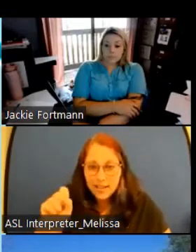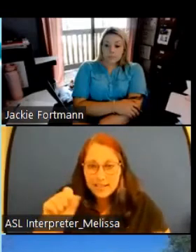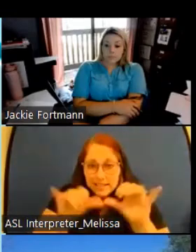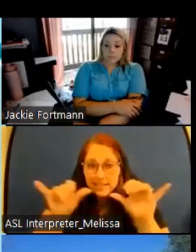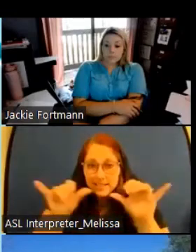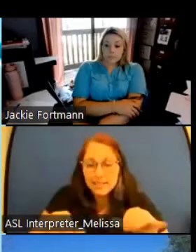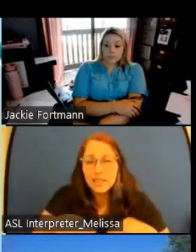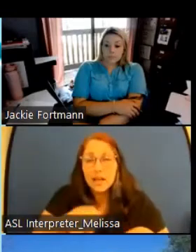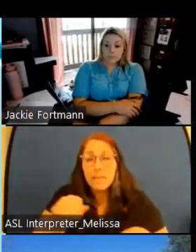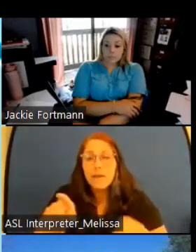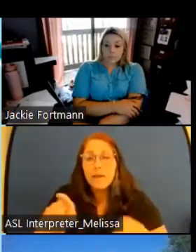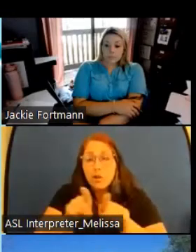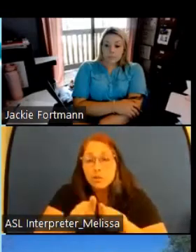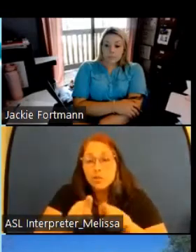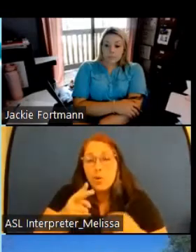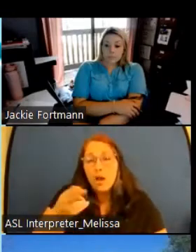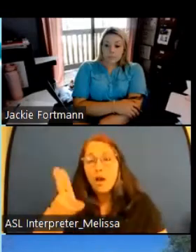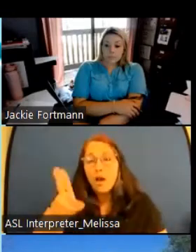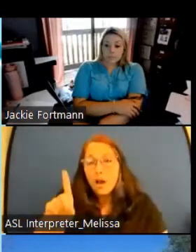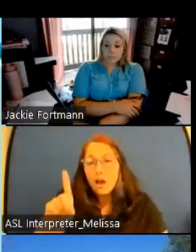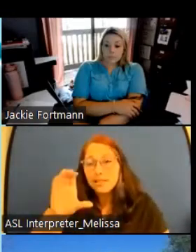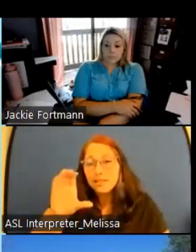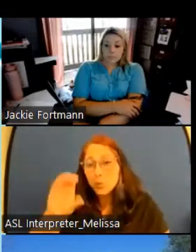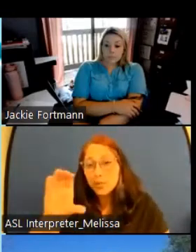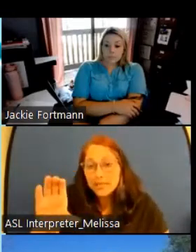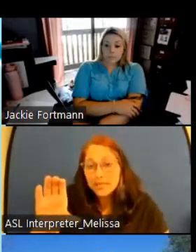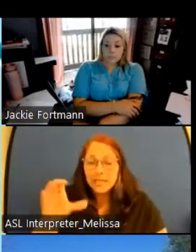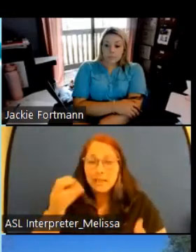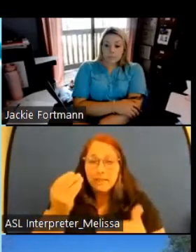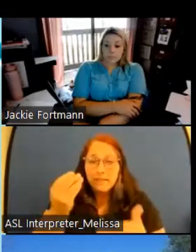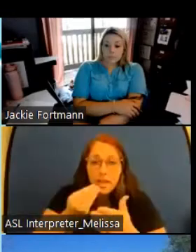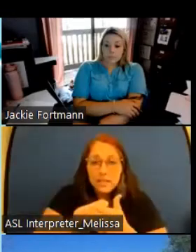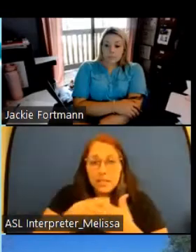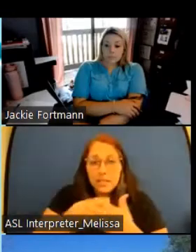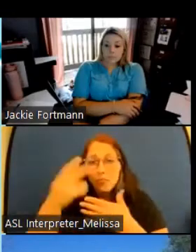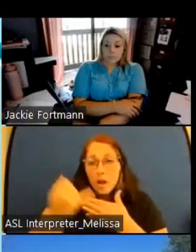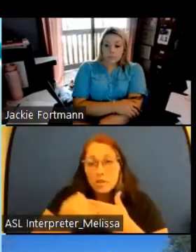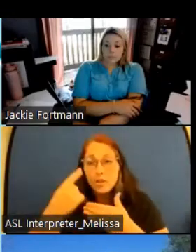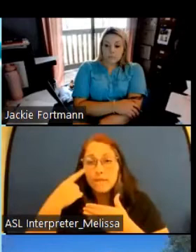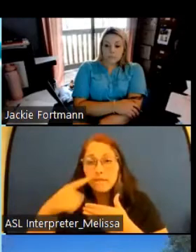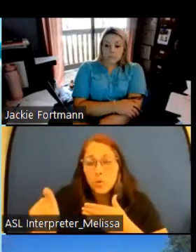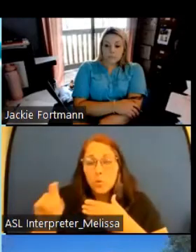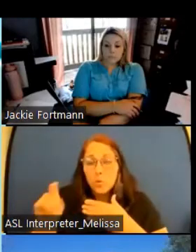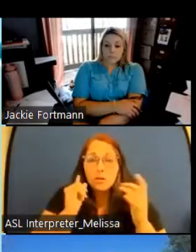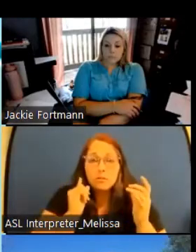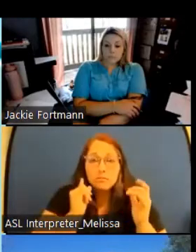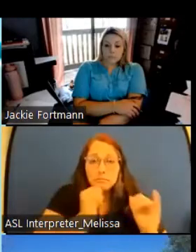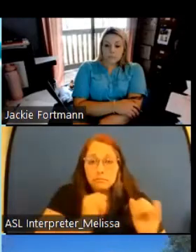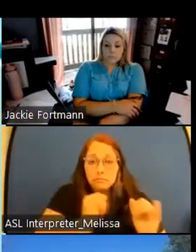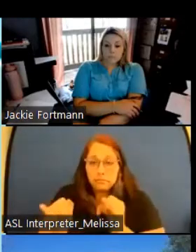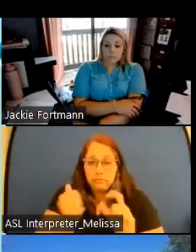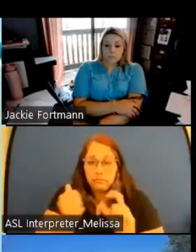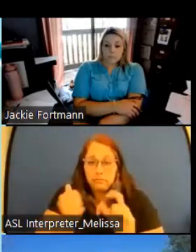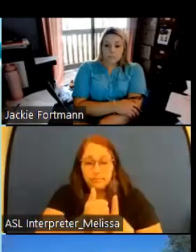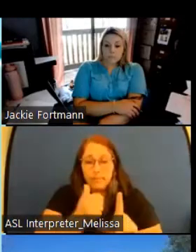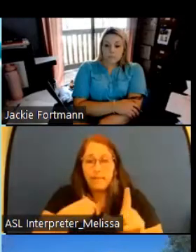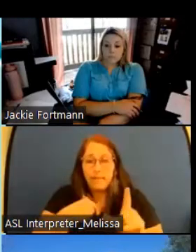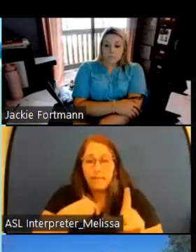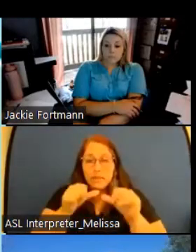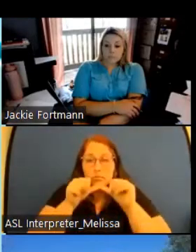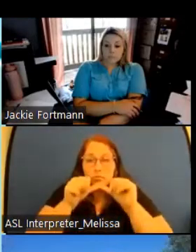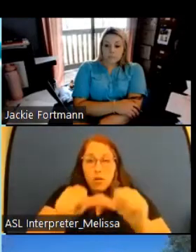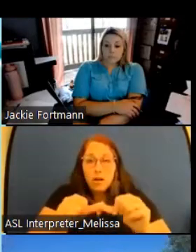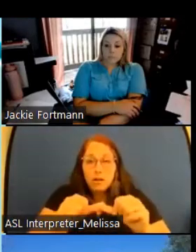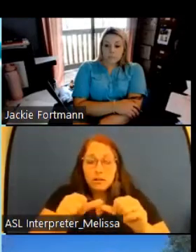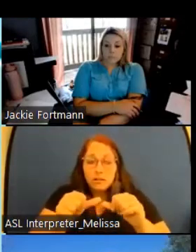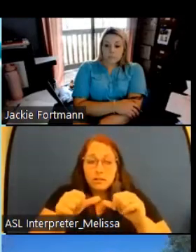COC, HUD COC funded project for individuals who have chronic homelessness with the